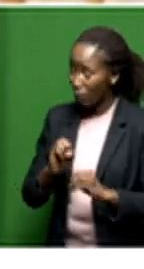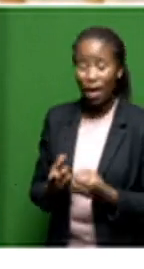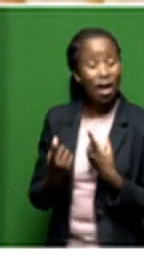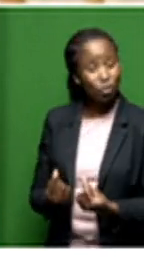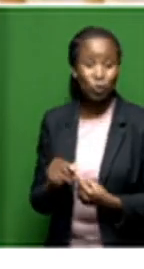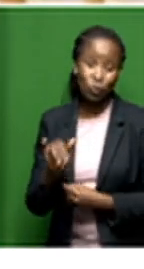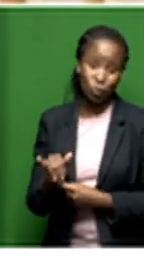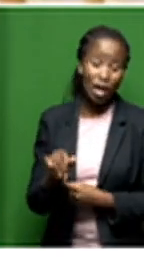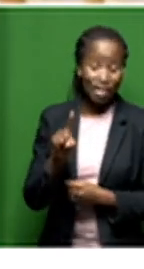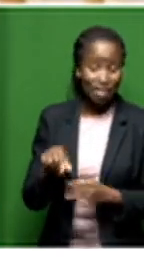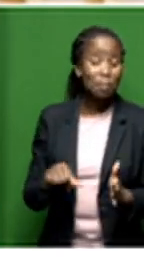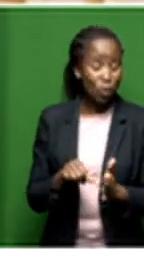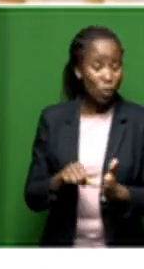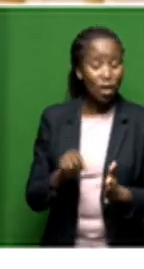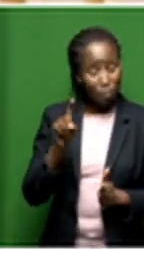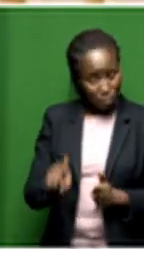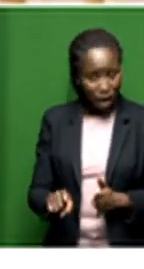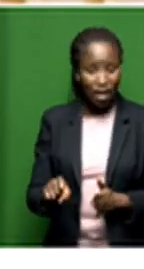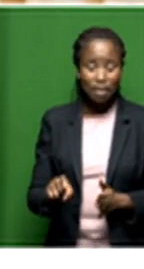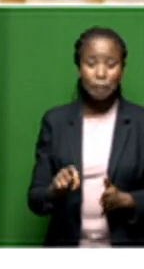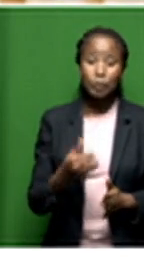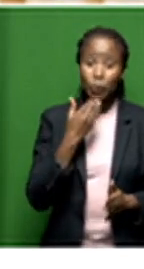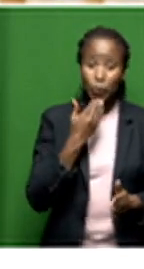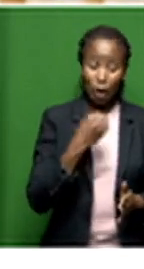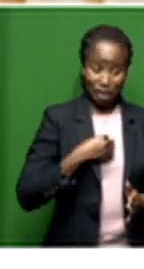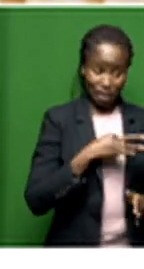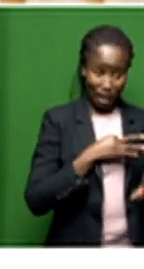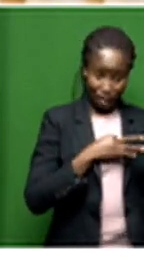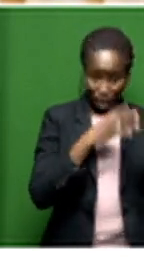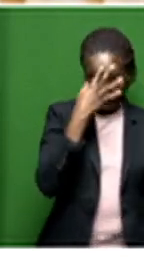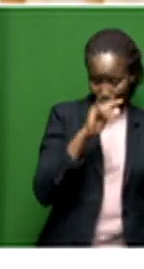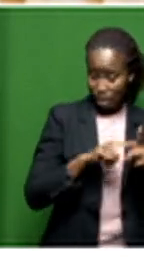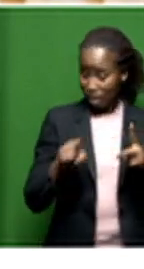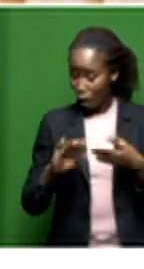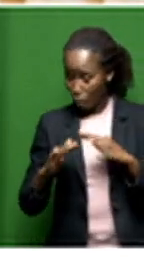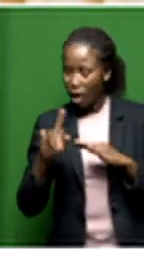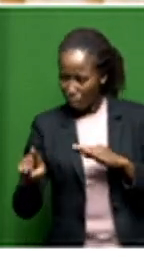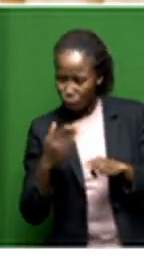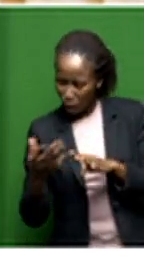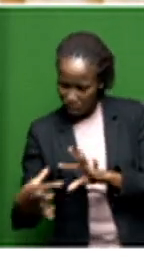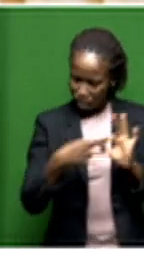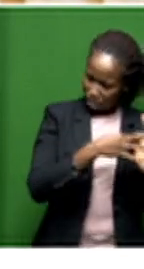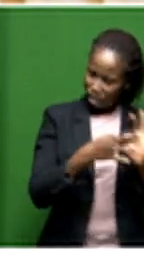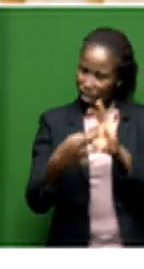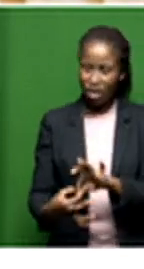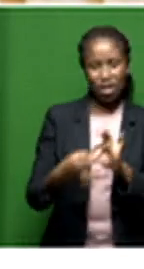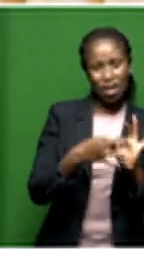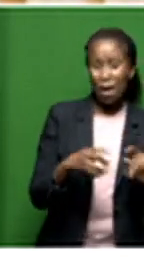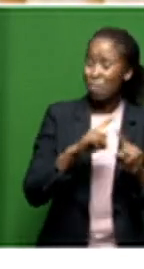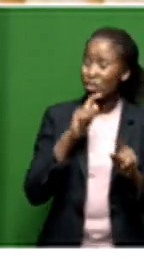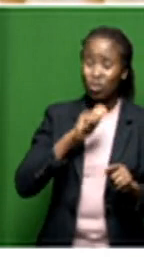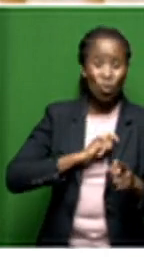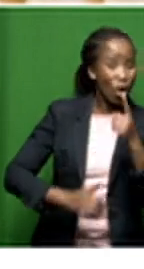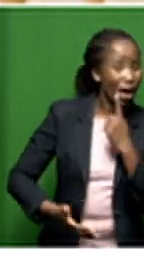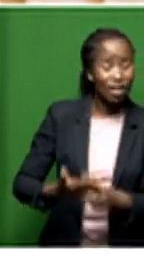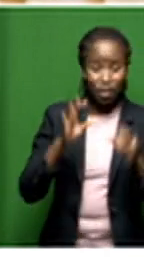be a role that, together with the officials of the municipality, they would take on. Have we reached 100% completion? We haven't, and it will be